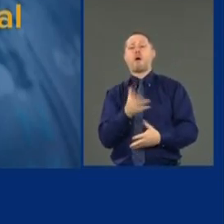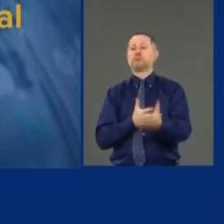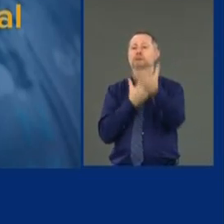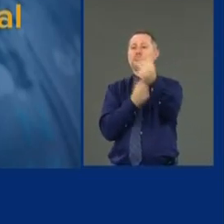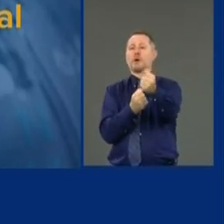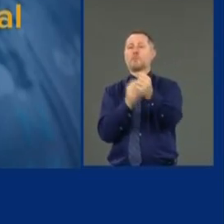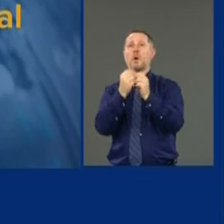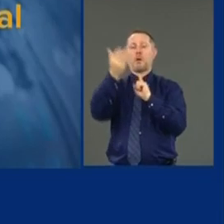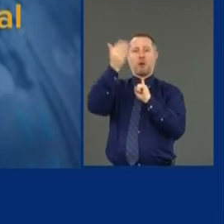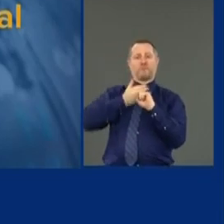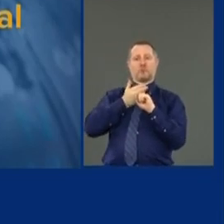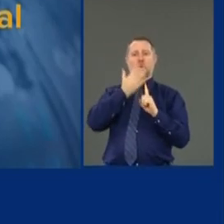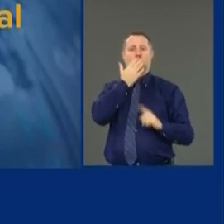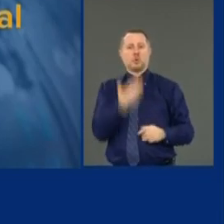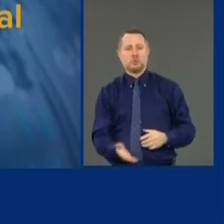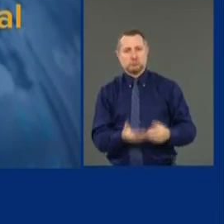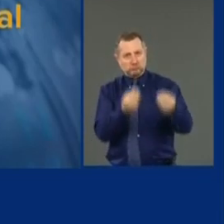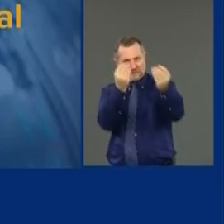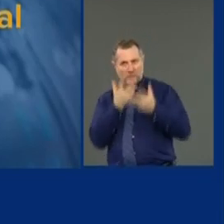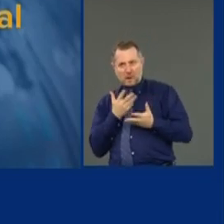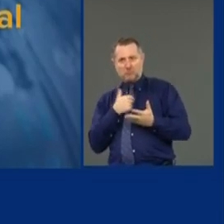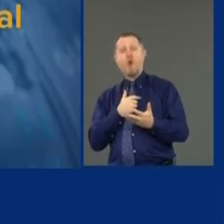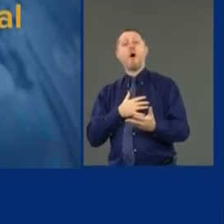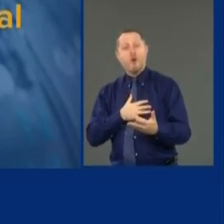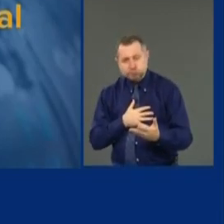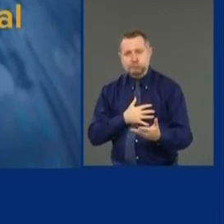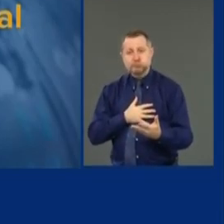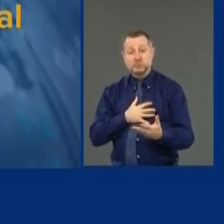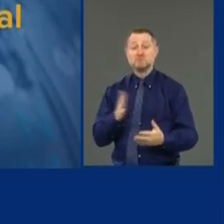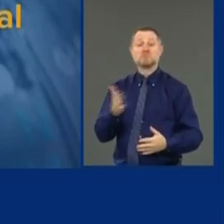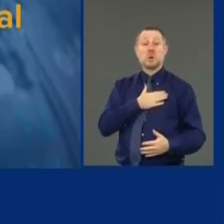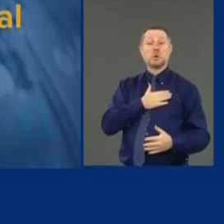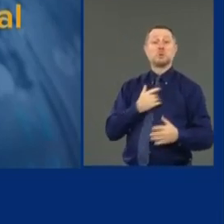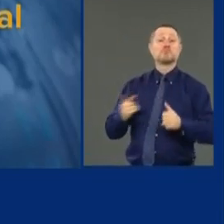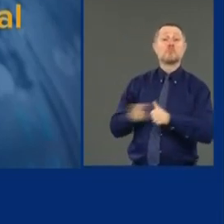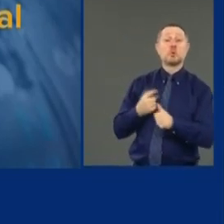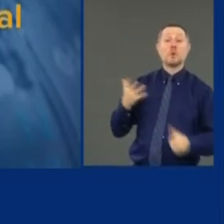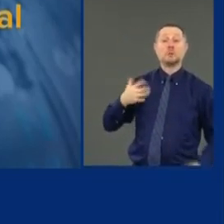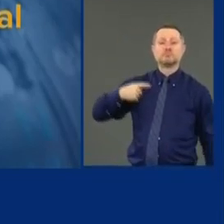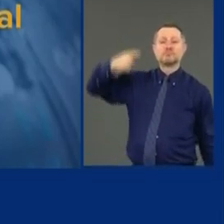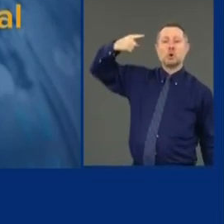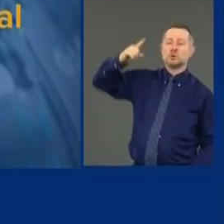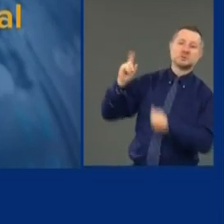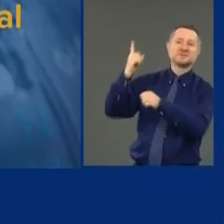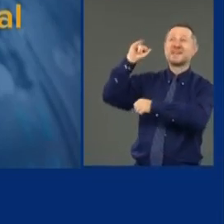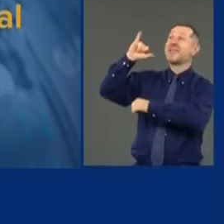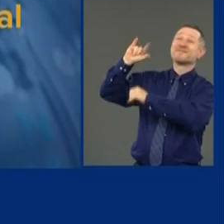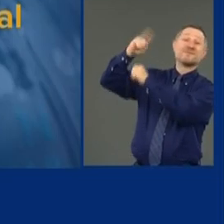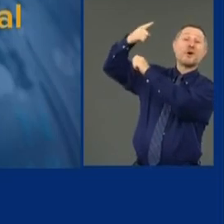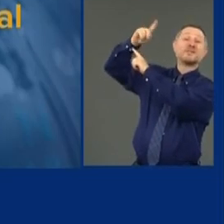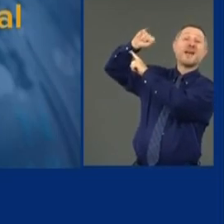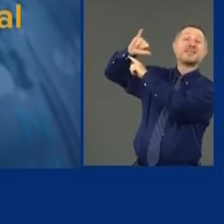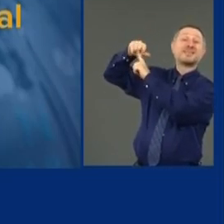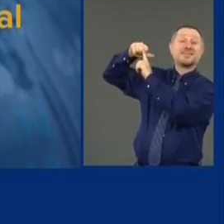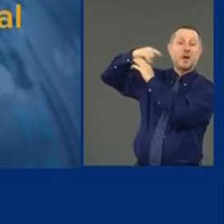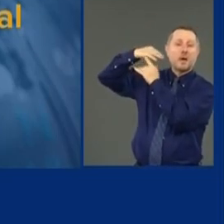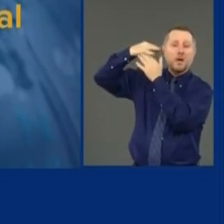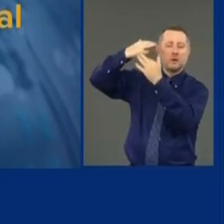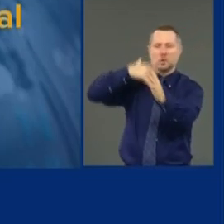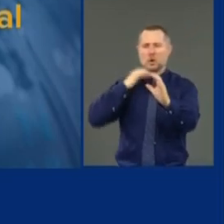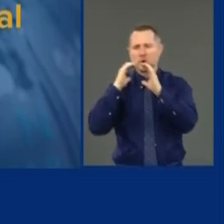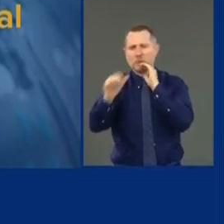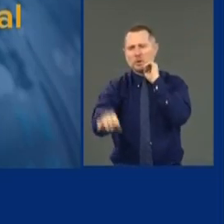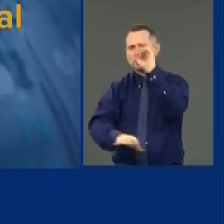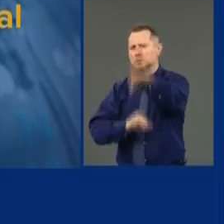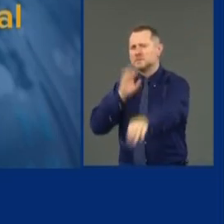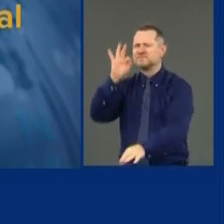what they're going to do. So my job from day one has been communicating the facts to people so people can make a smart